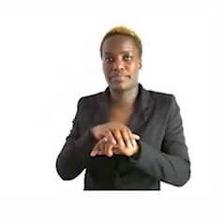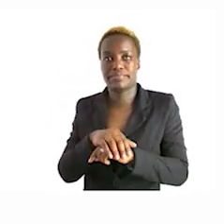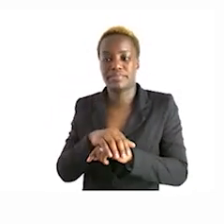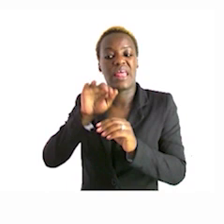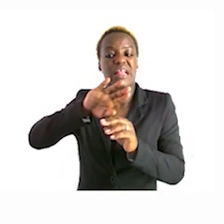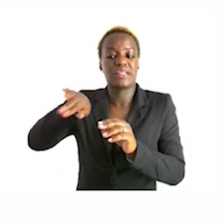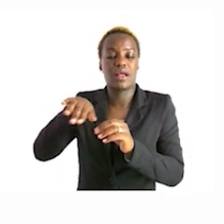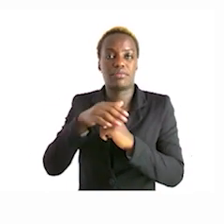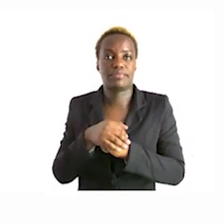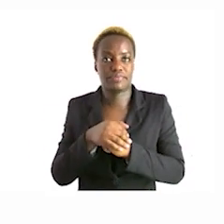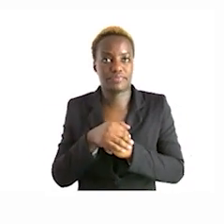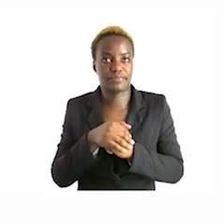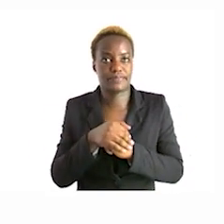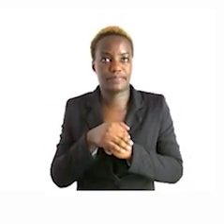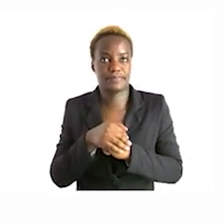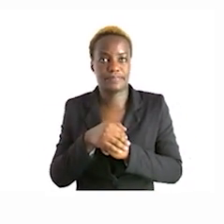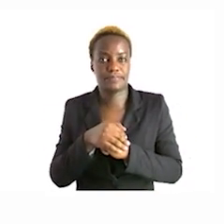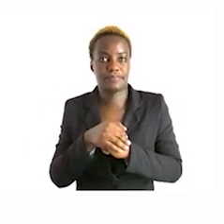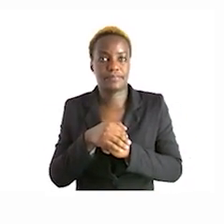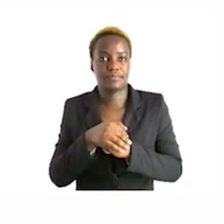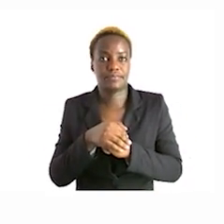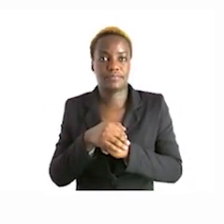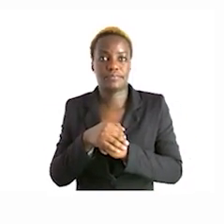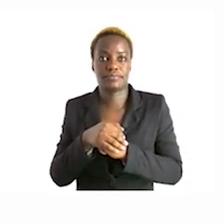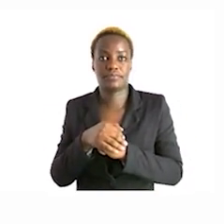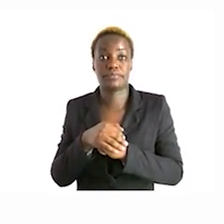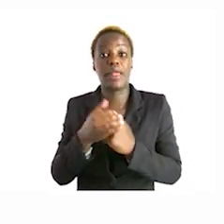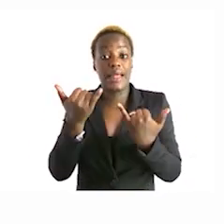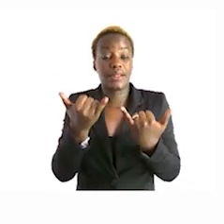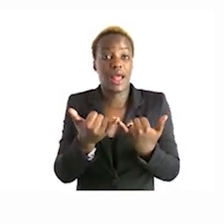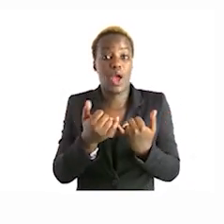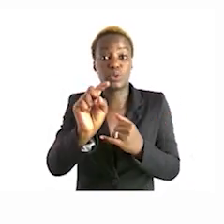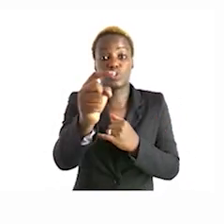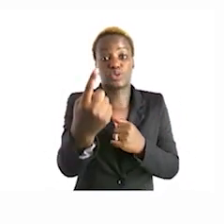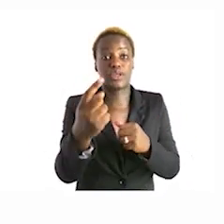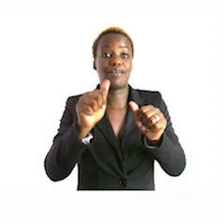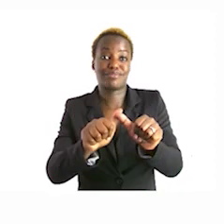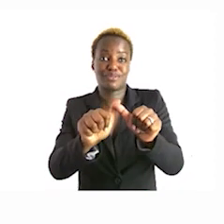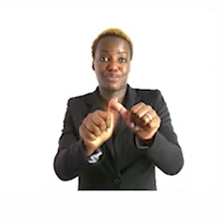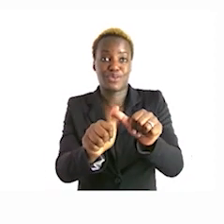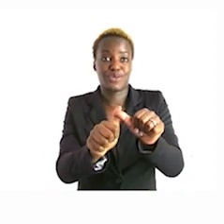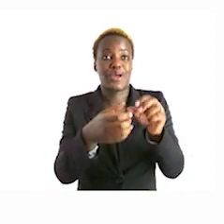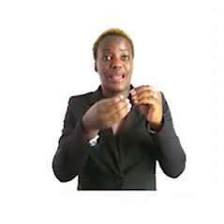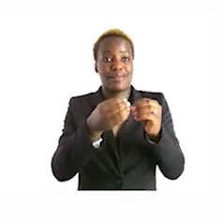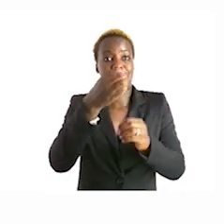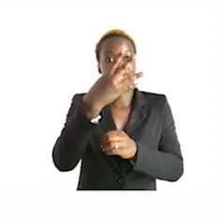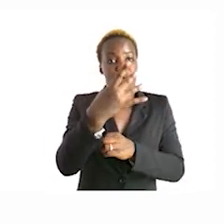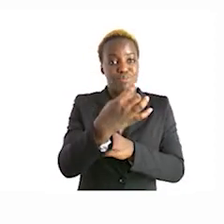it's beginnings with a vowel sound. So I would like for you to do the rest of the sentences on your